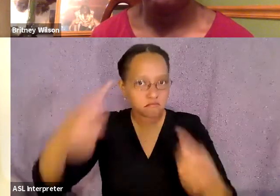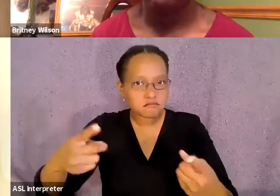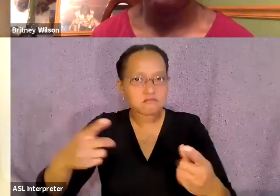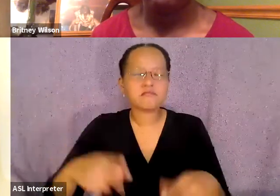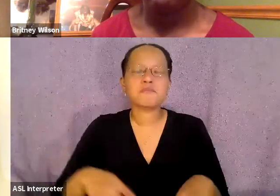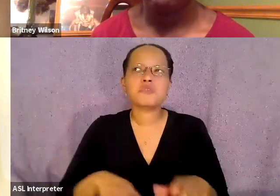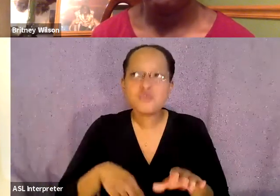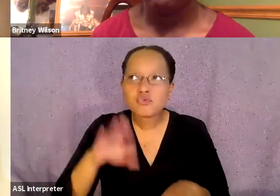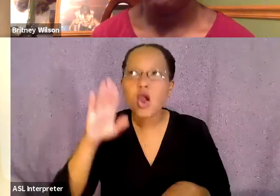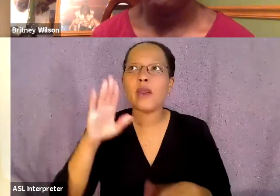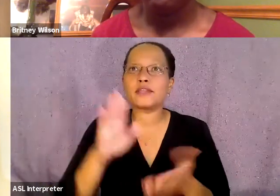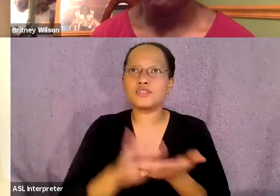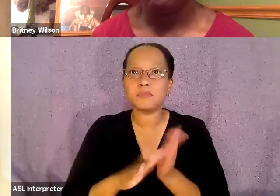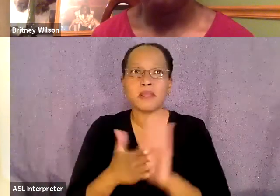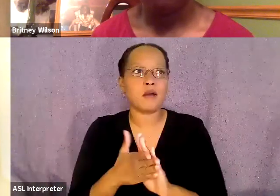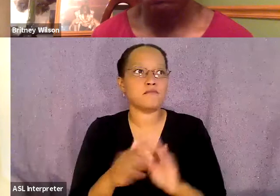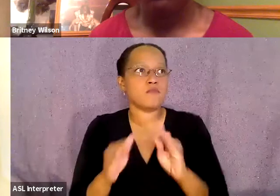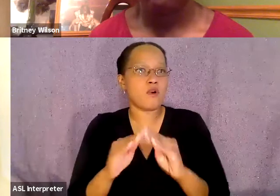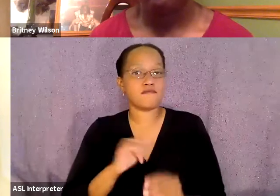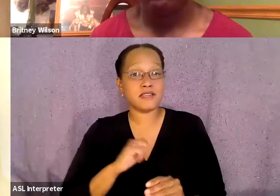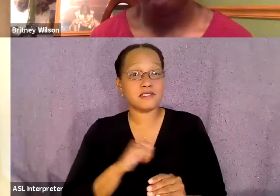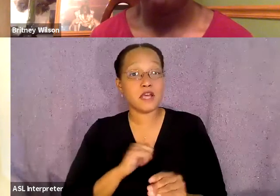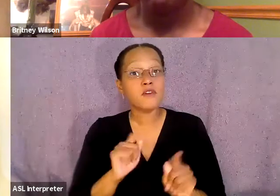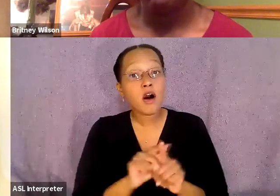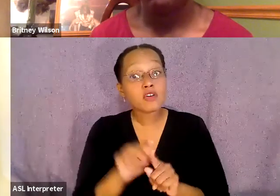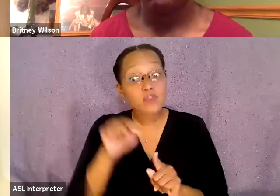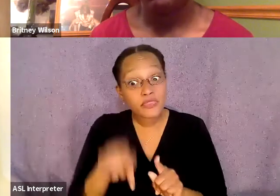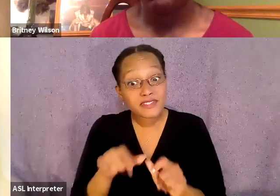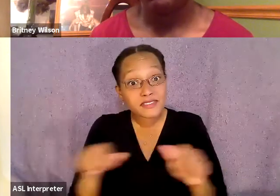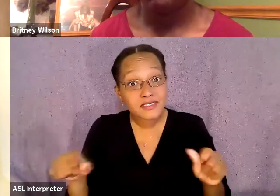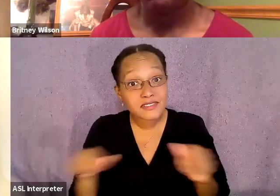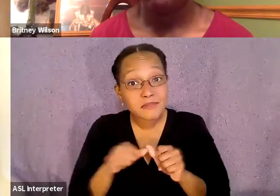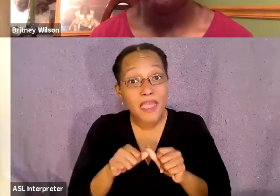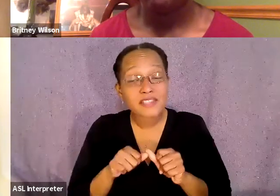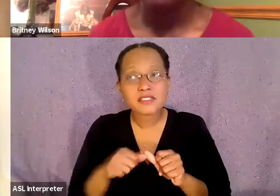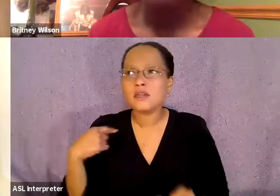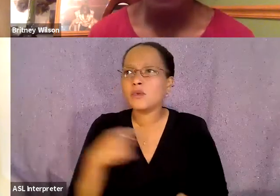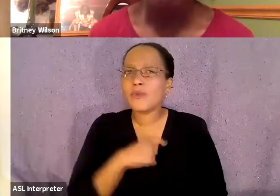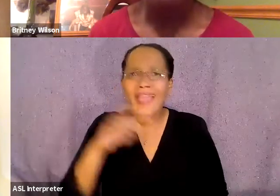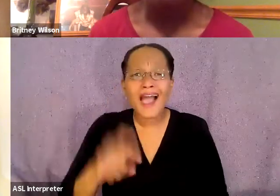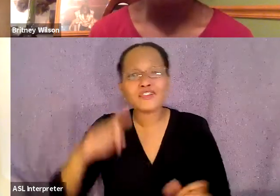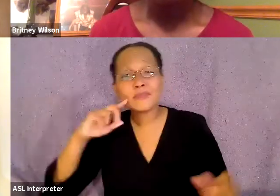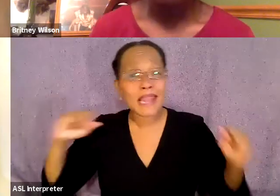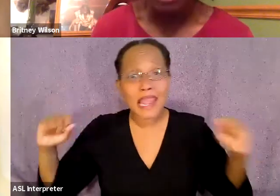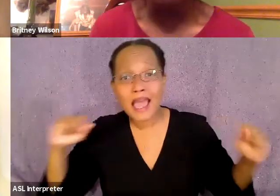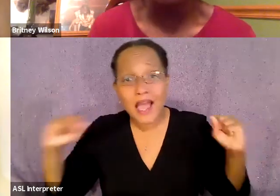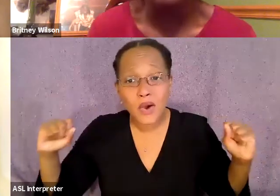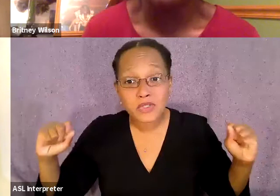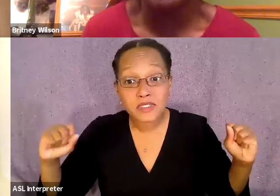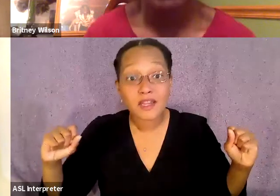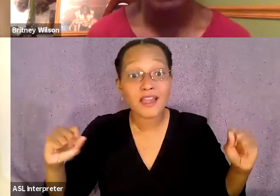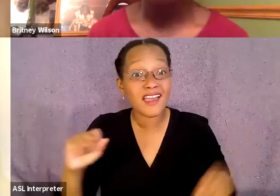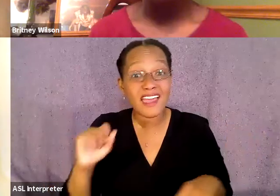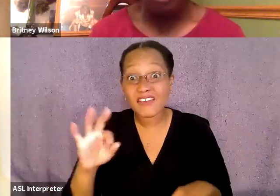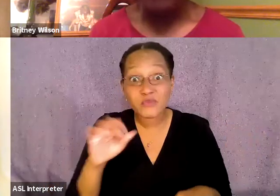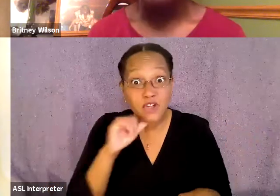growing into myself. And also being in this space as well, to where you have to be loud, or else people think they can go over, yeah, get over on